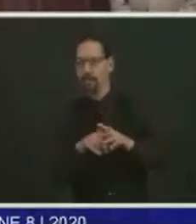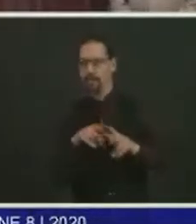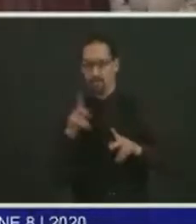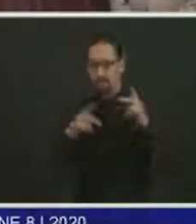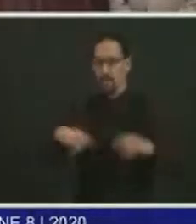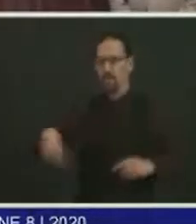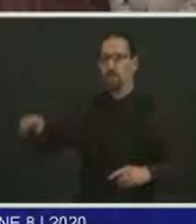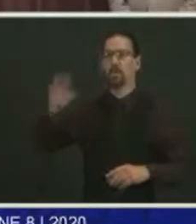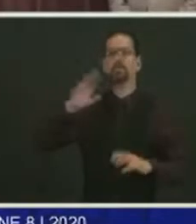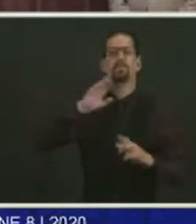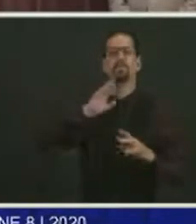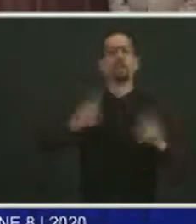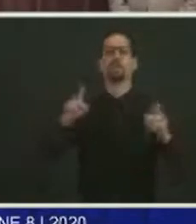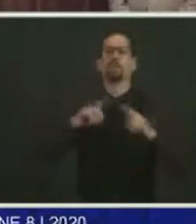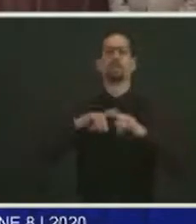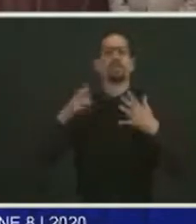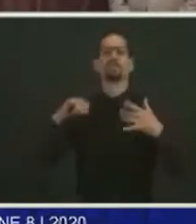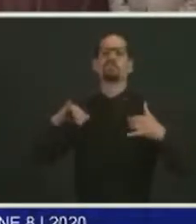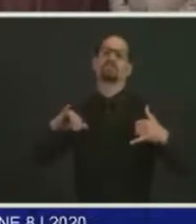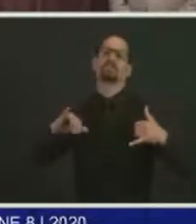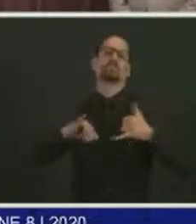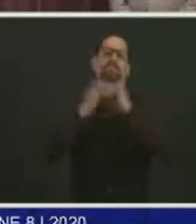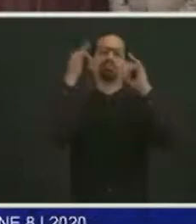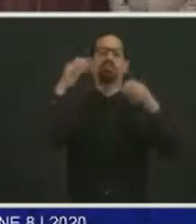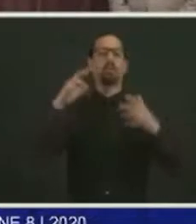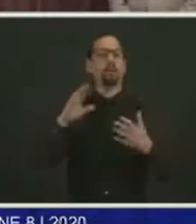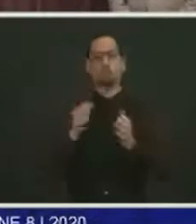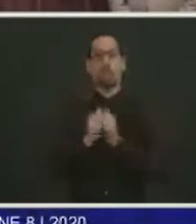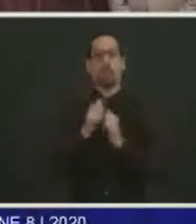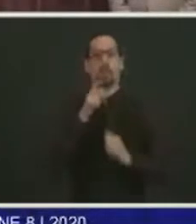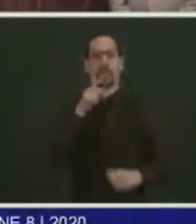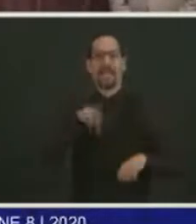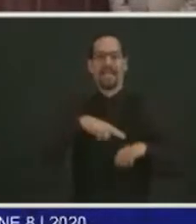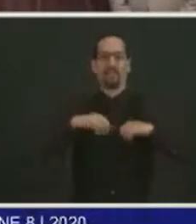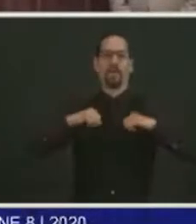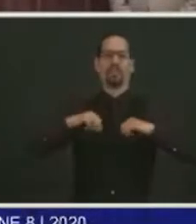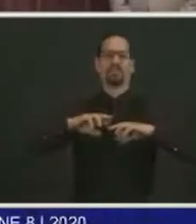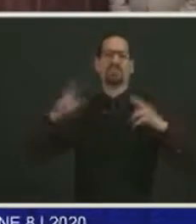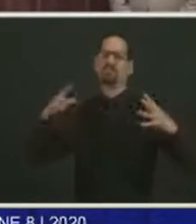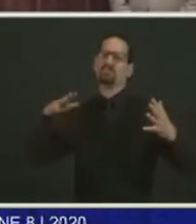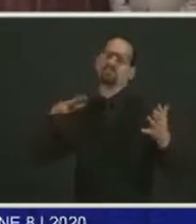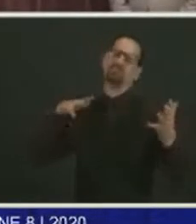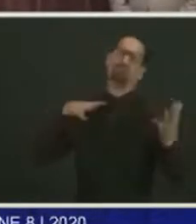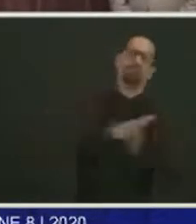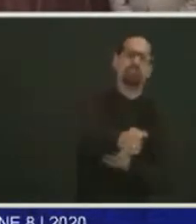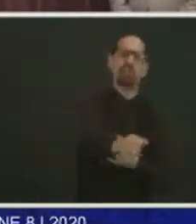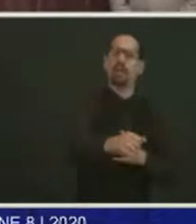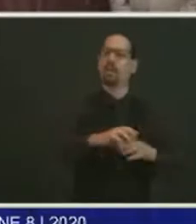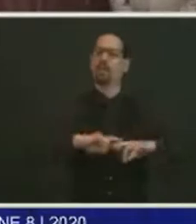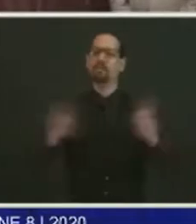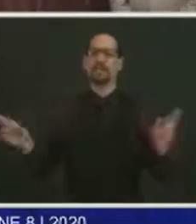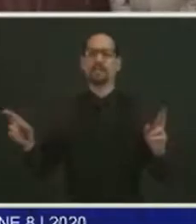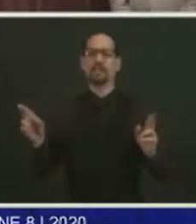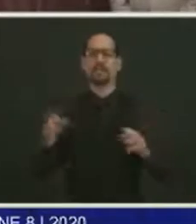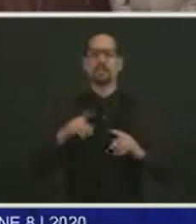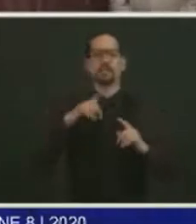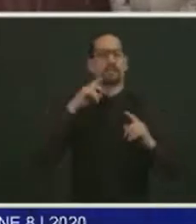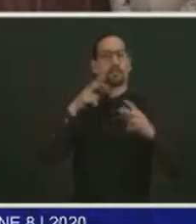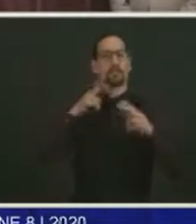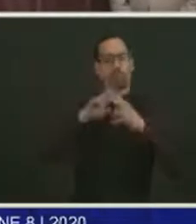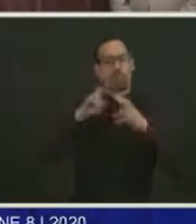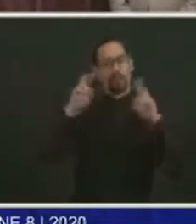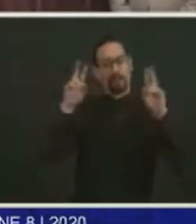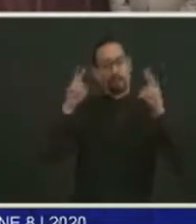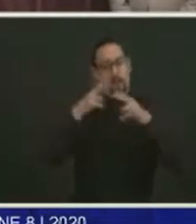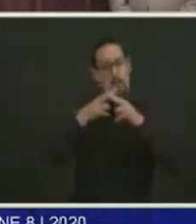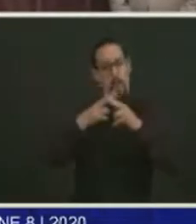guard. Can we agree this term of peaceful protest, had your presence not come, who